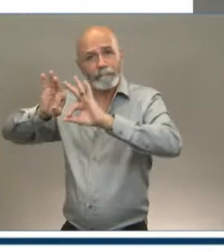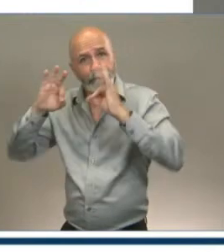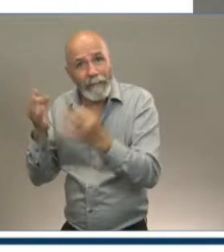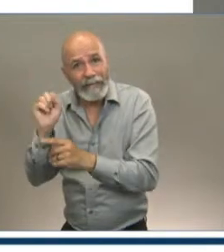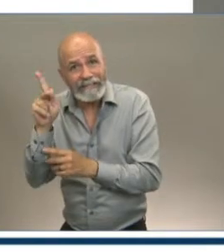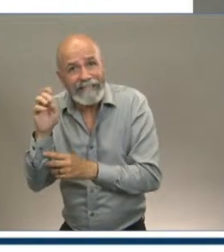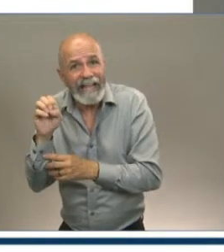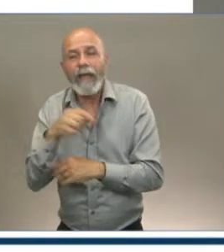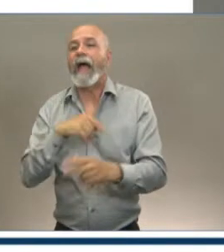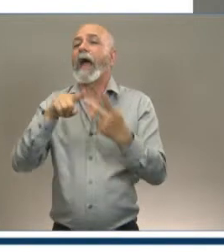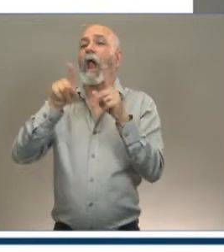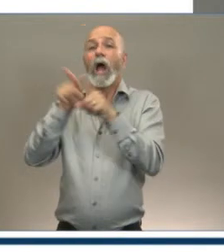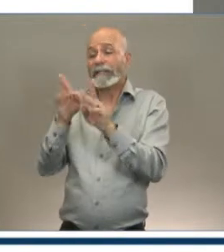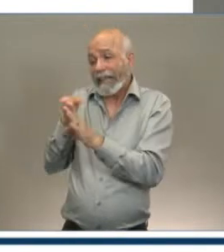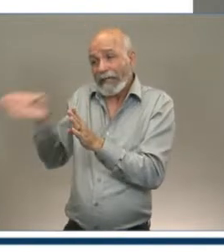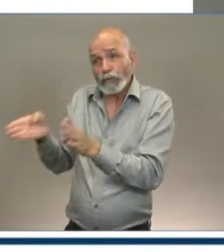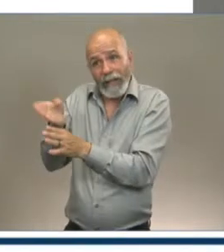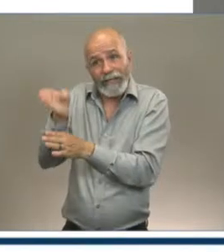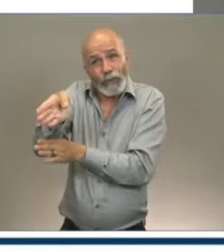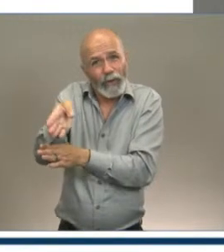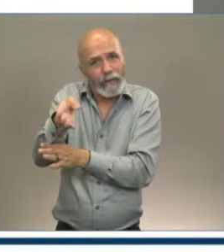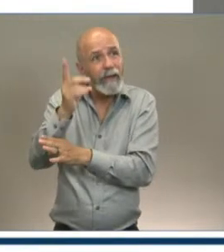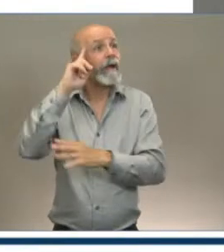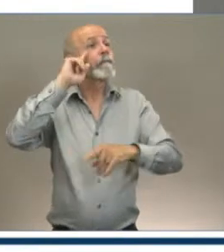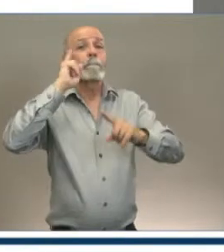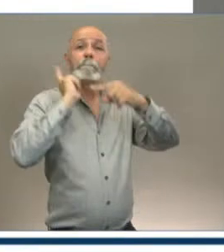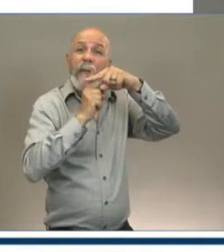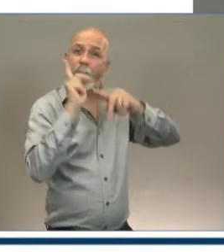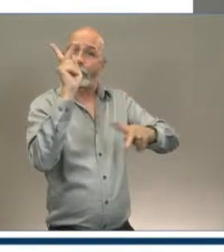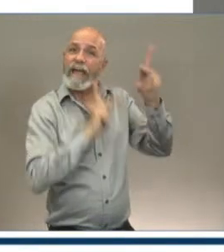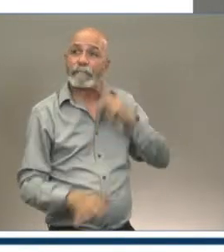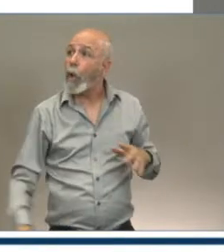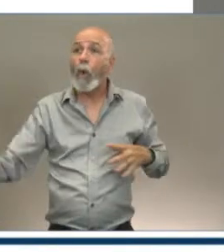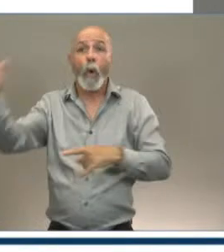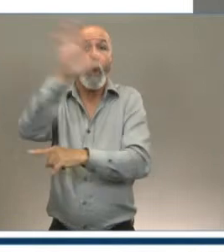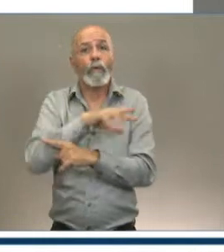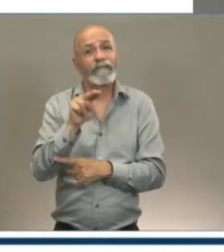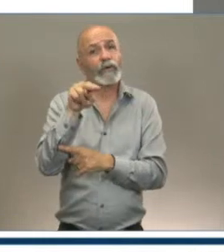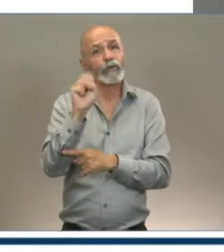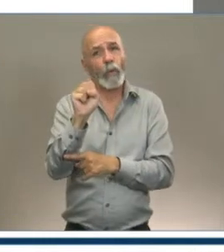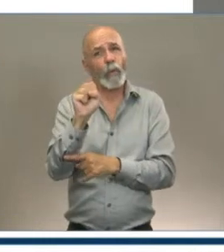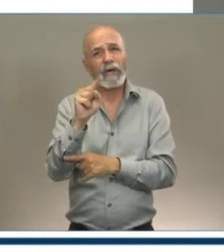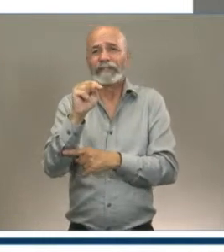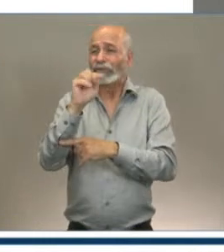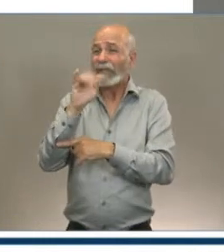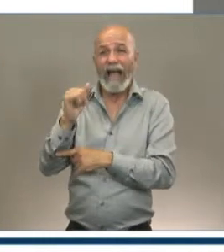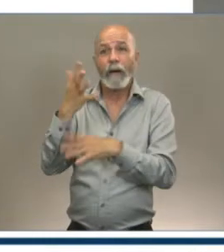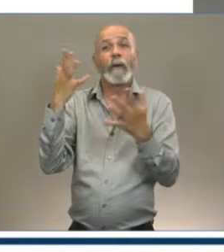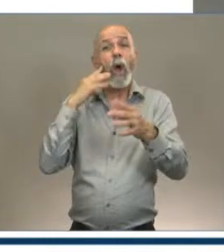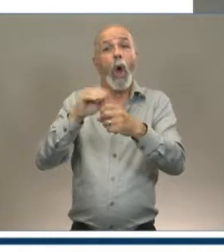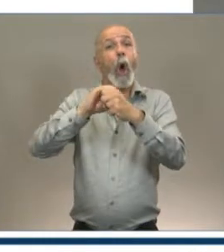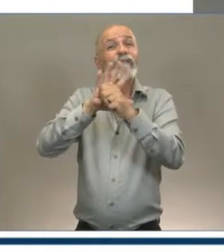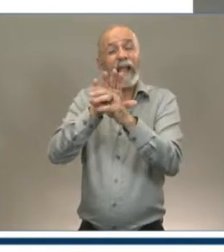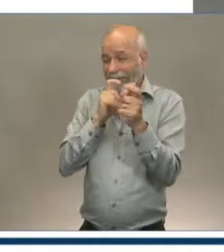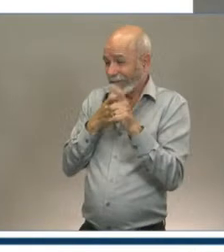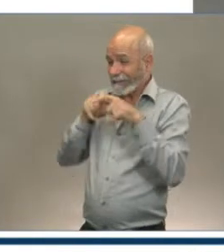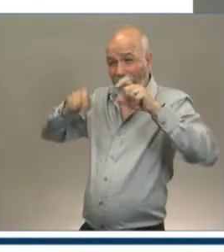and your fellow Nova Scotians. Let's continue to roar back against COVID, and we will have a better summer.